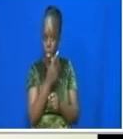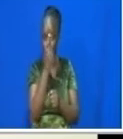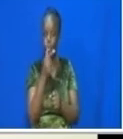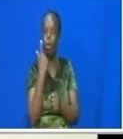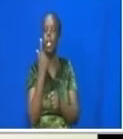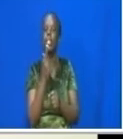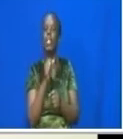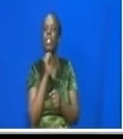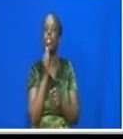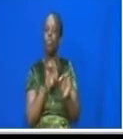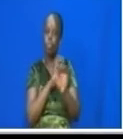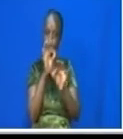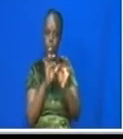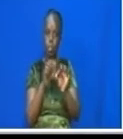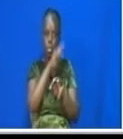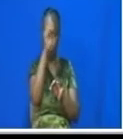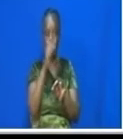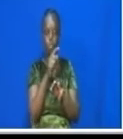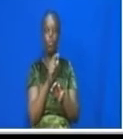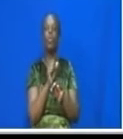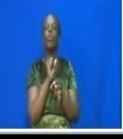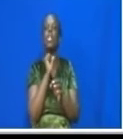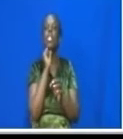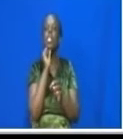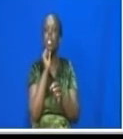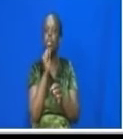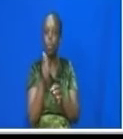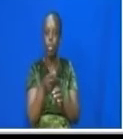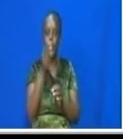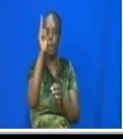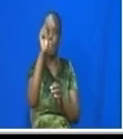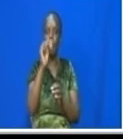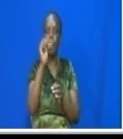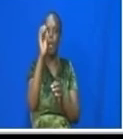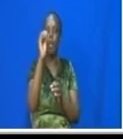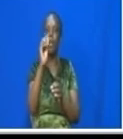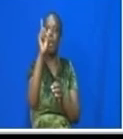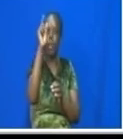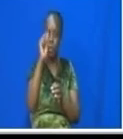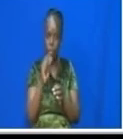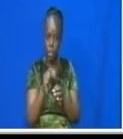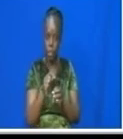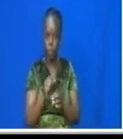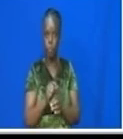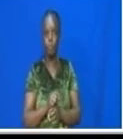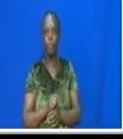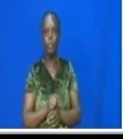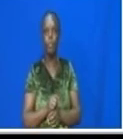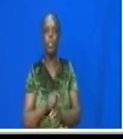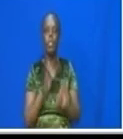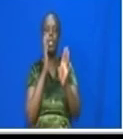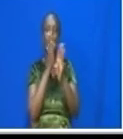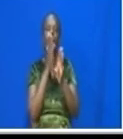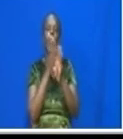one that is not for that particular question. Are we there? So when you look at the question, look at the